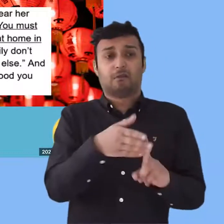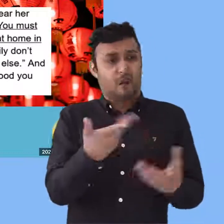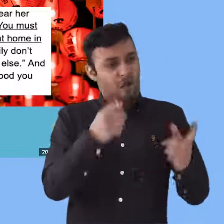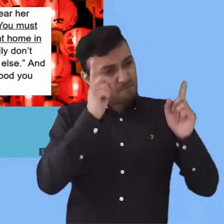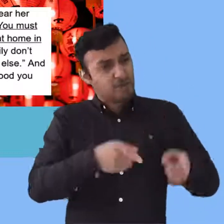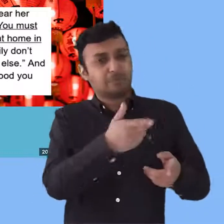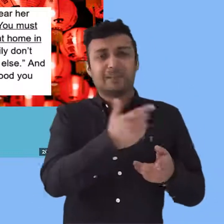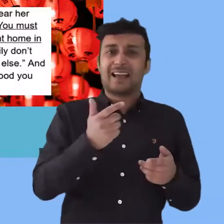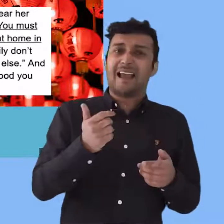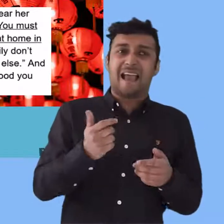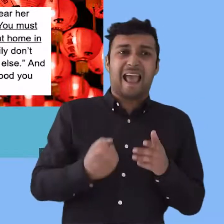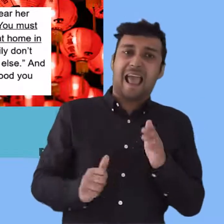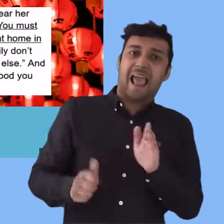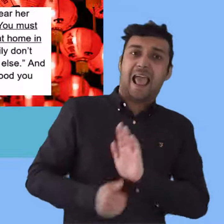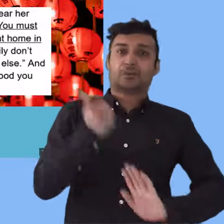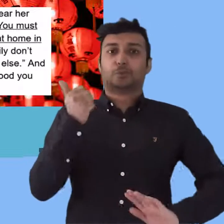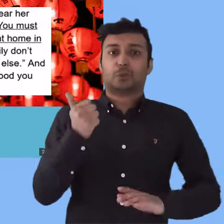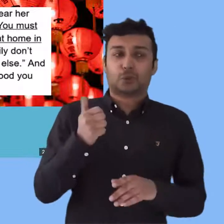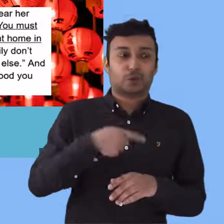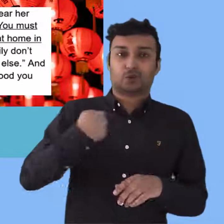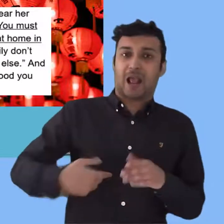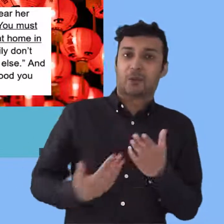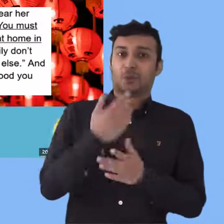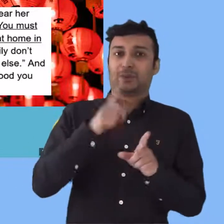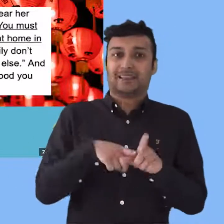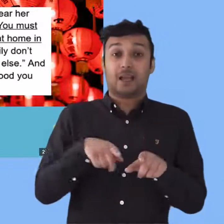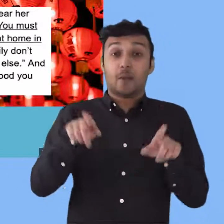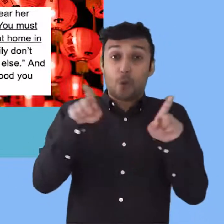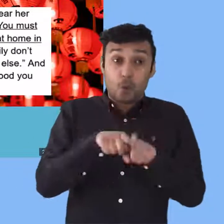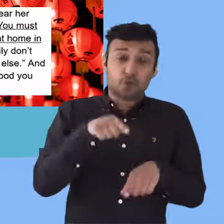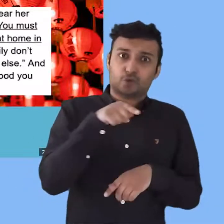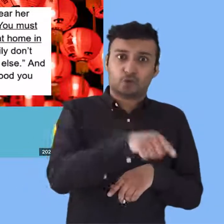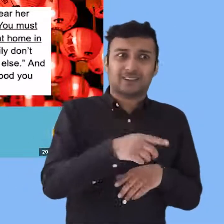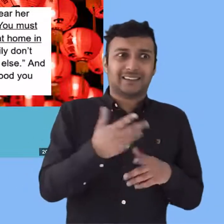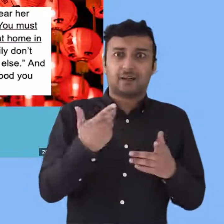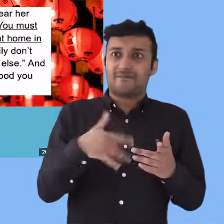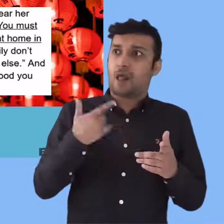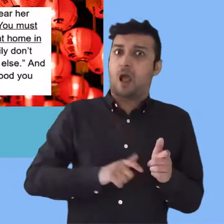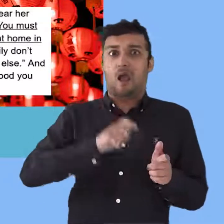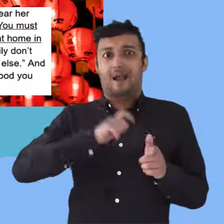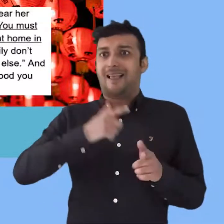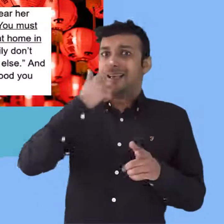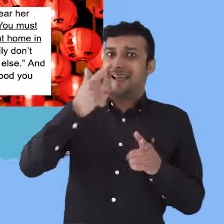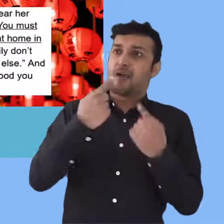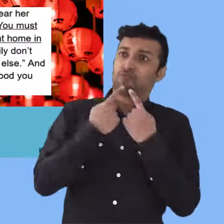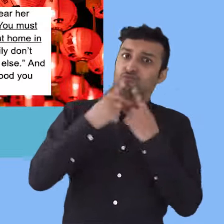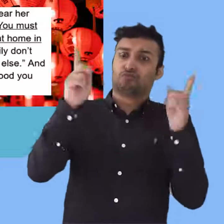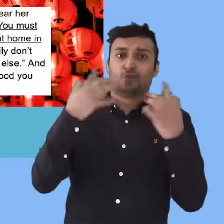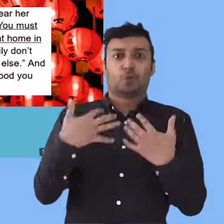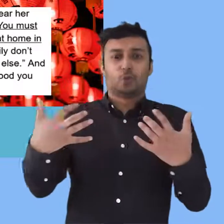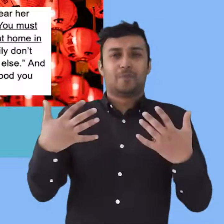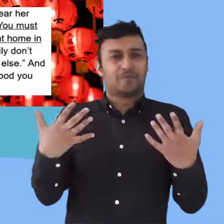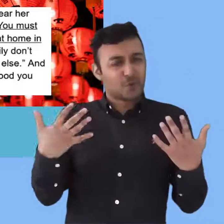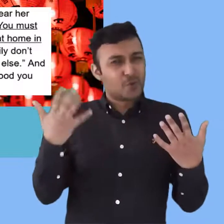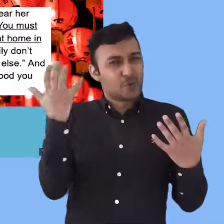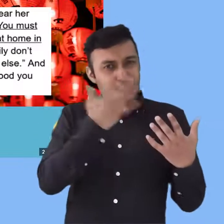be an expert and be comfortable to share and able to share. That's also quite a large language load that you're putting on a child for them to be able